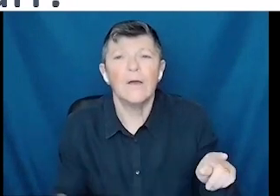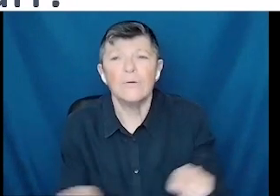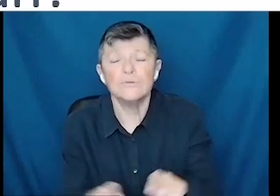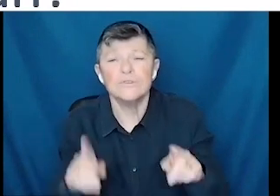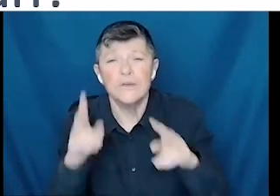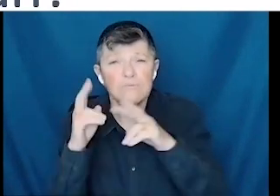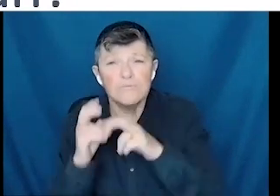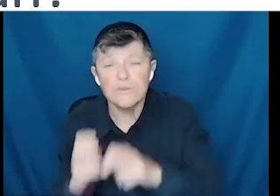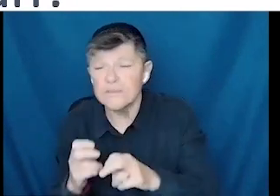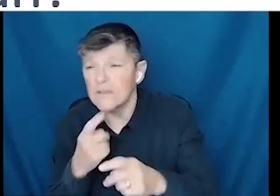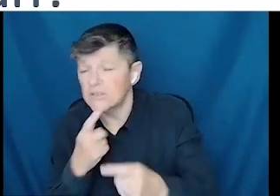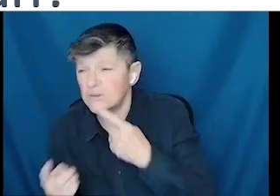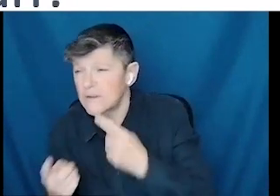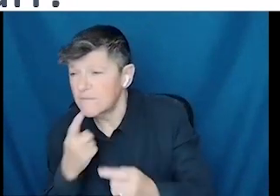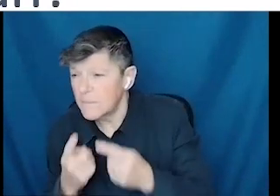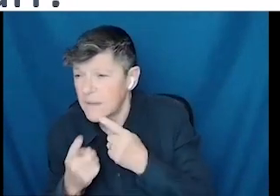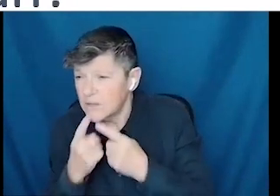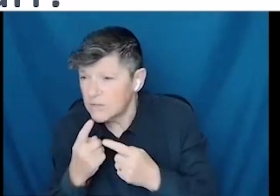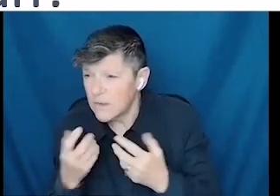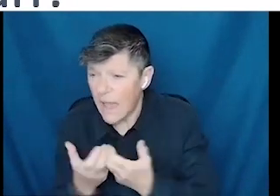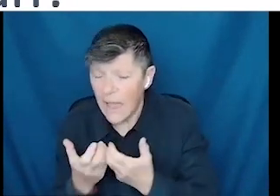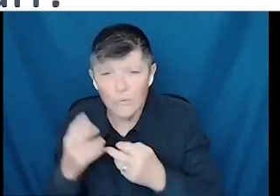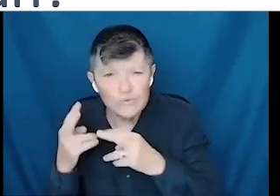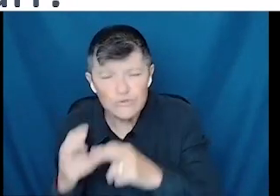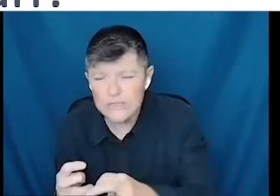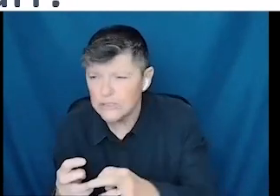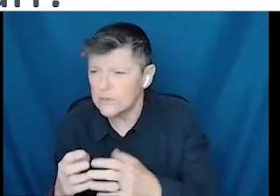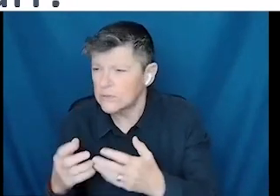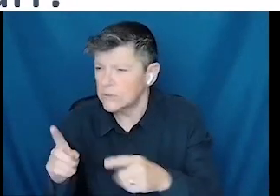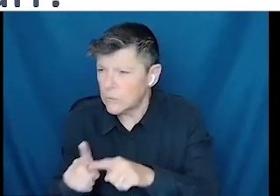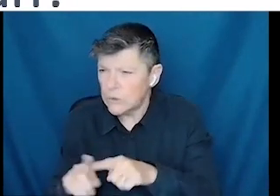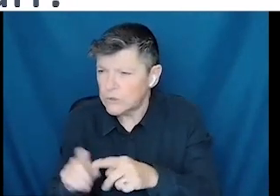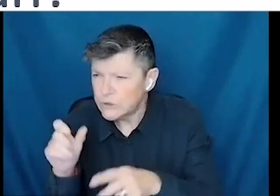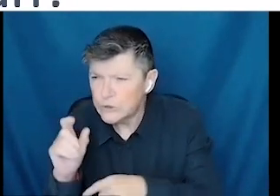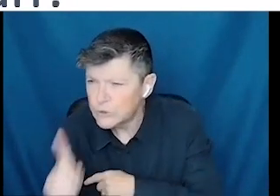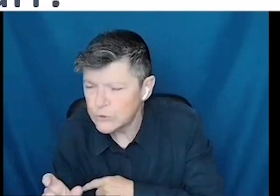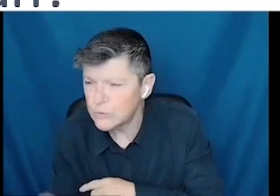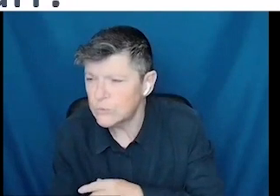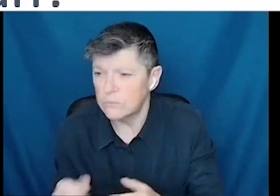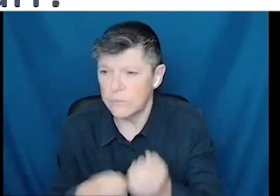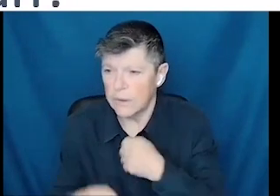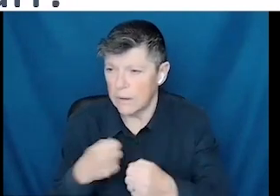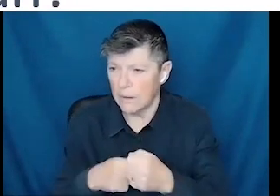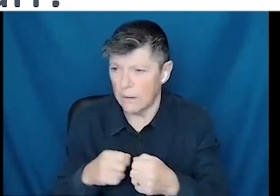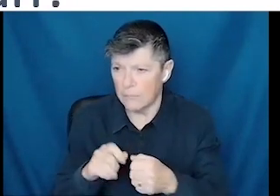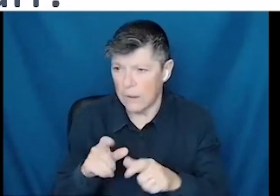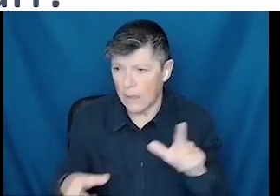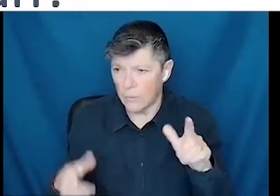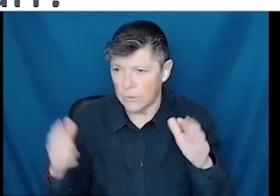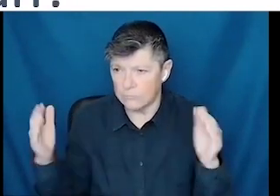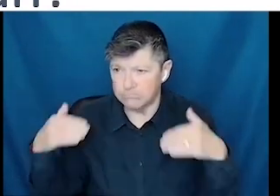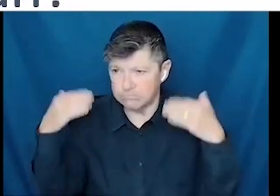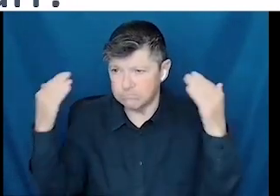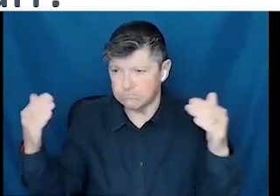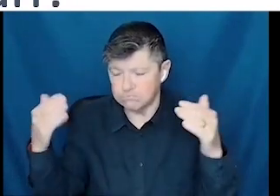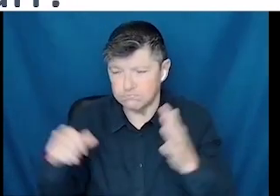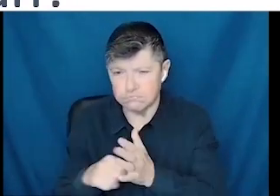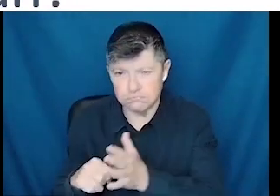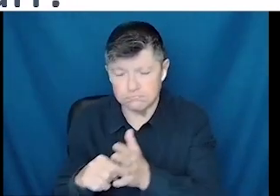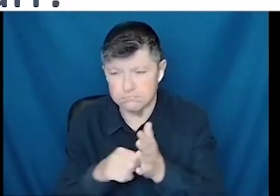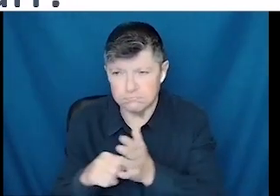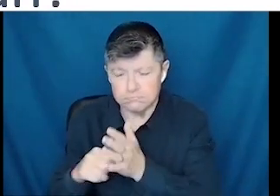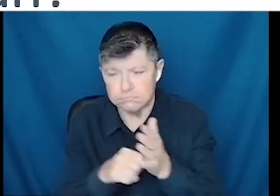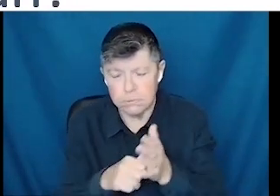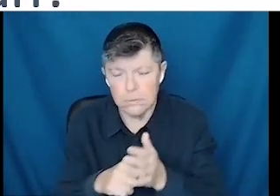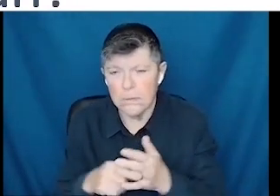be full of confusing language, which also makes it really difficult to engage with. Essentially, we believe that within the field of society and